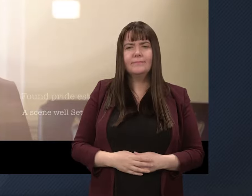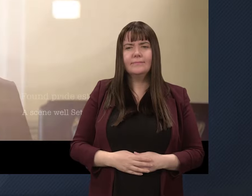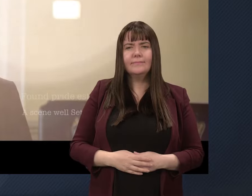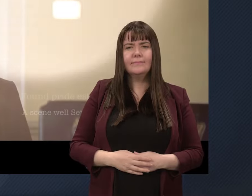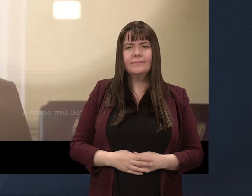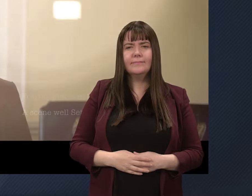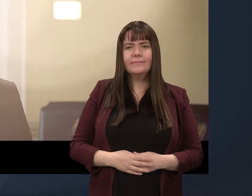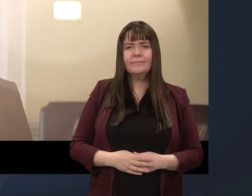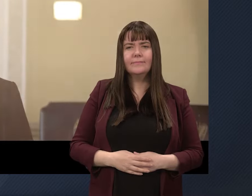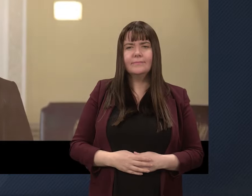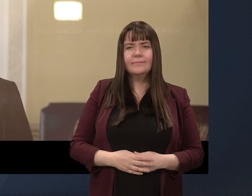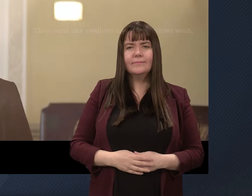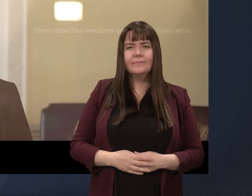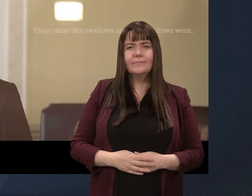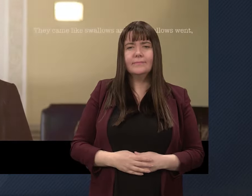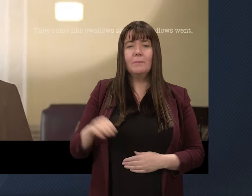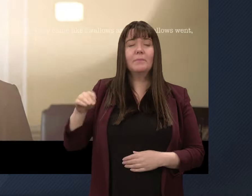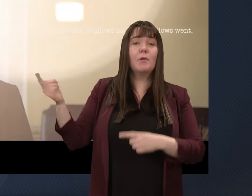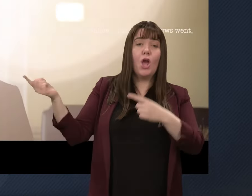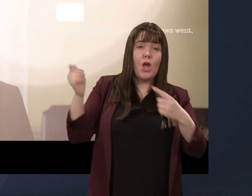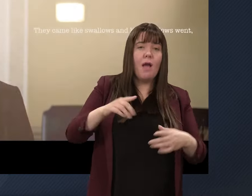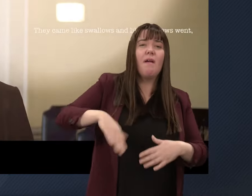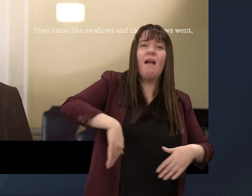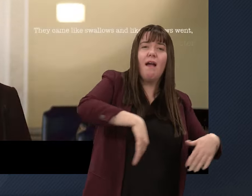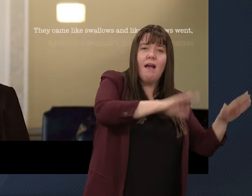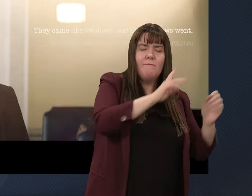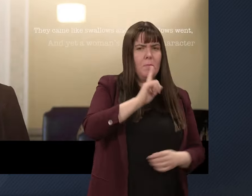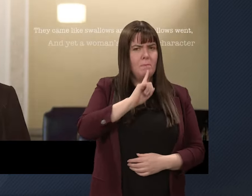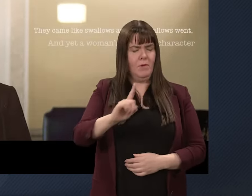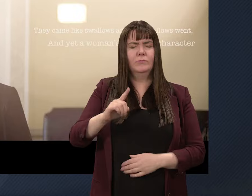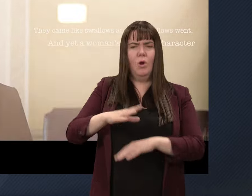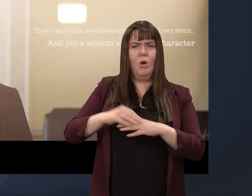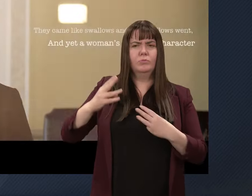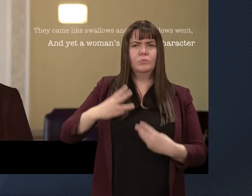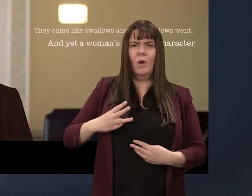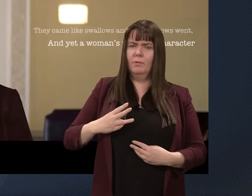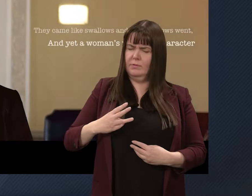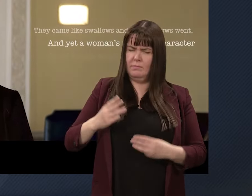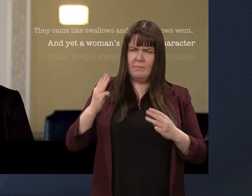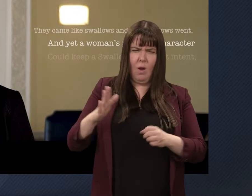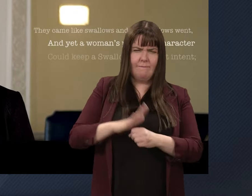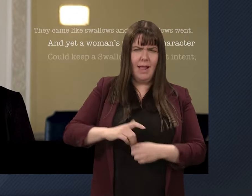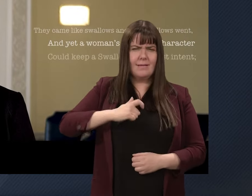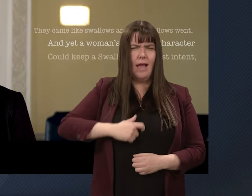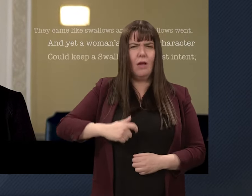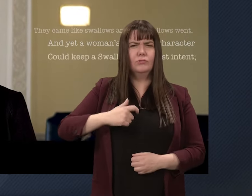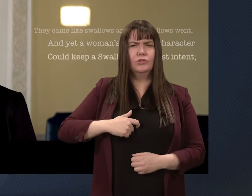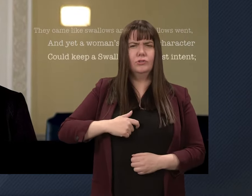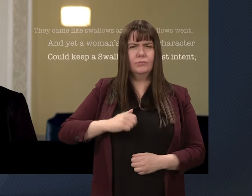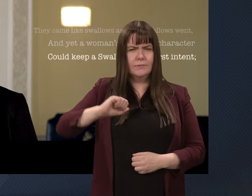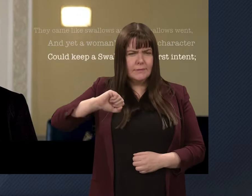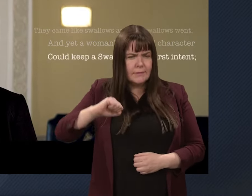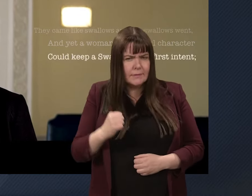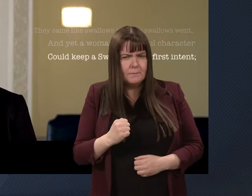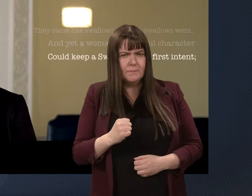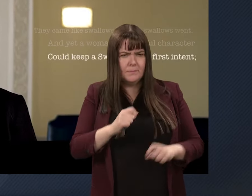excellent company. They came like swallows and like swallows went, and yet a woman's powerful character could